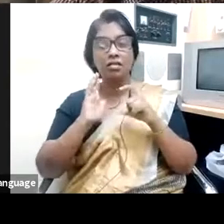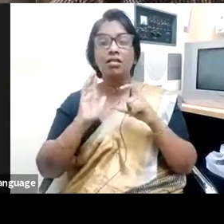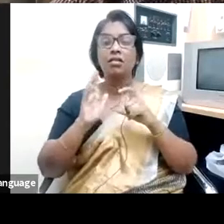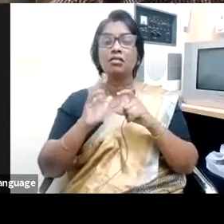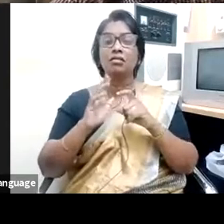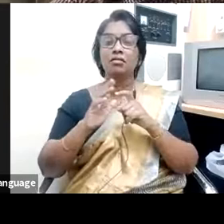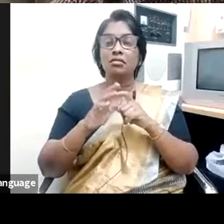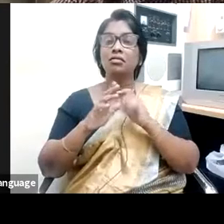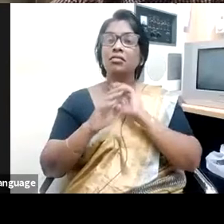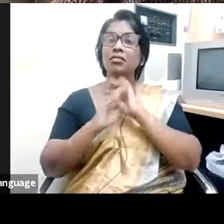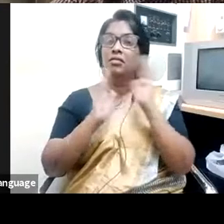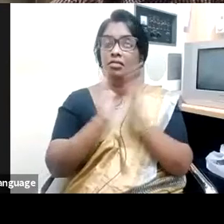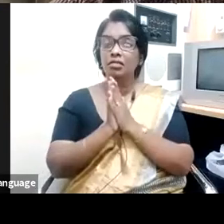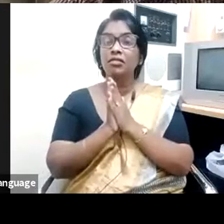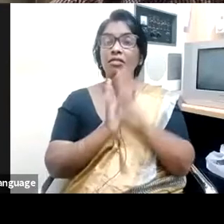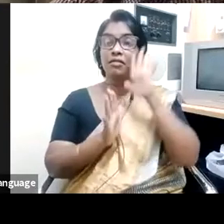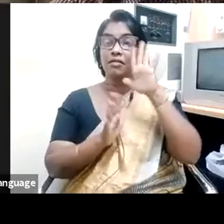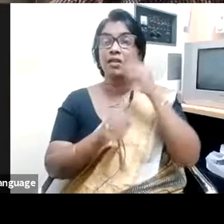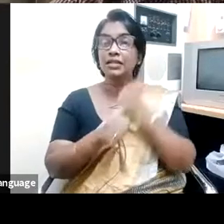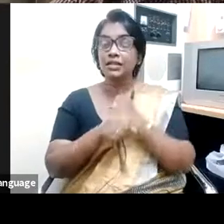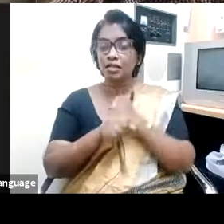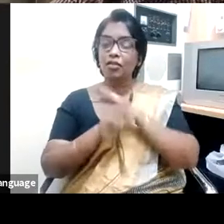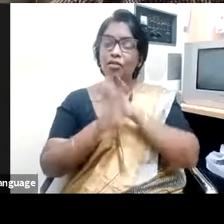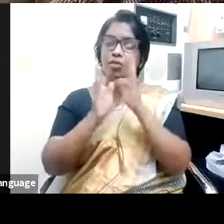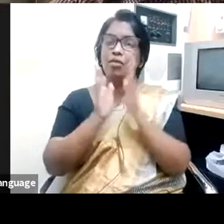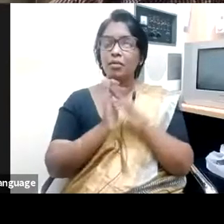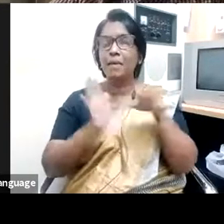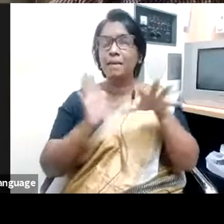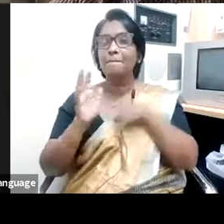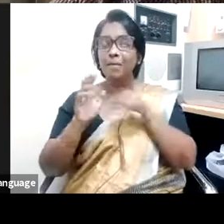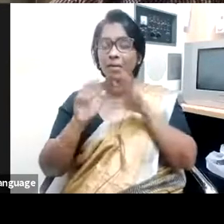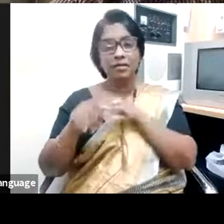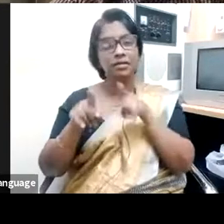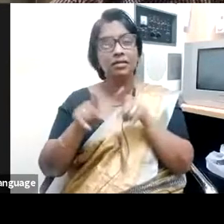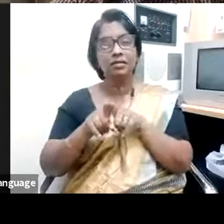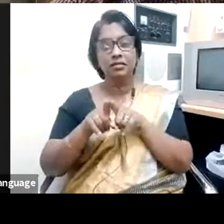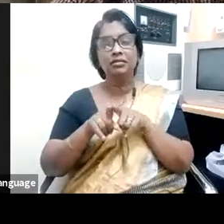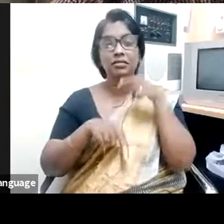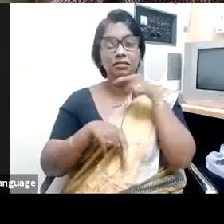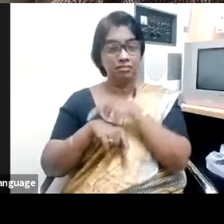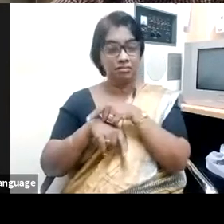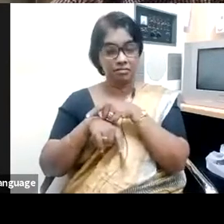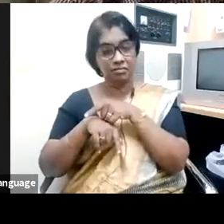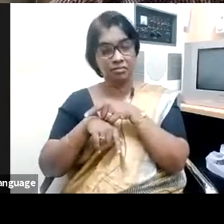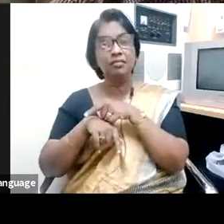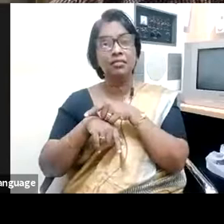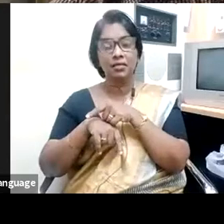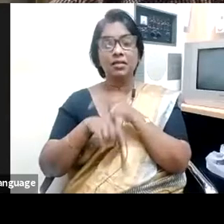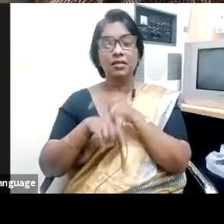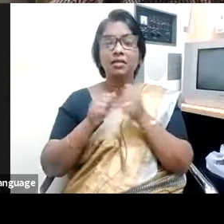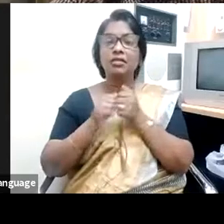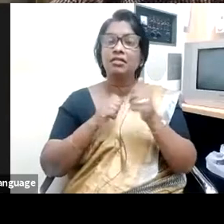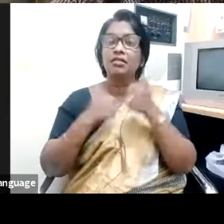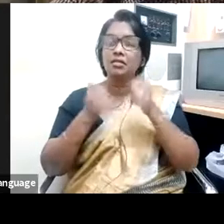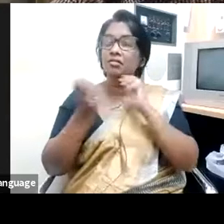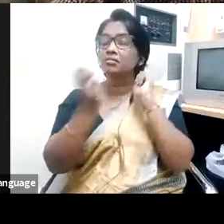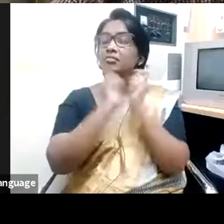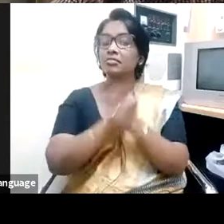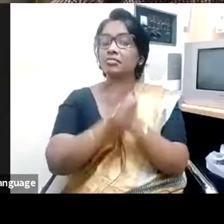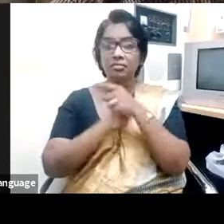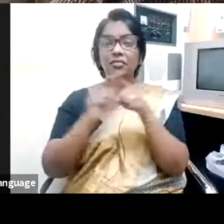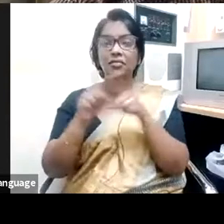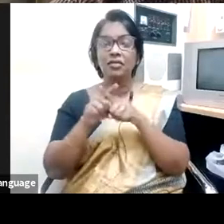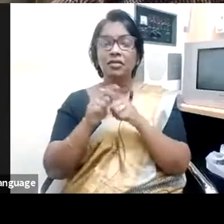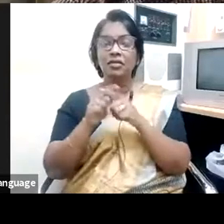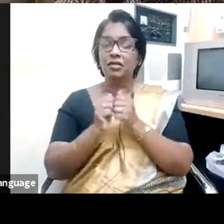all these things. This is what breakthrough innovation really means. This will position companies to overcome